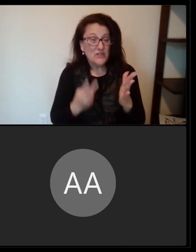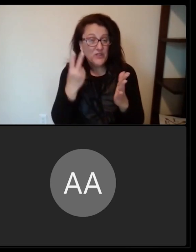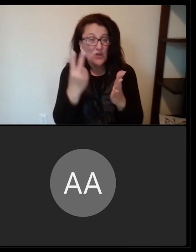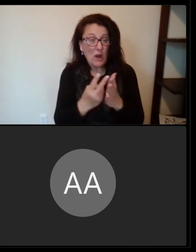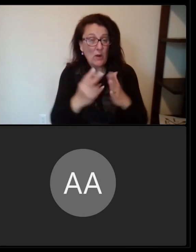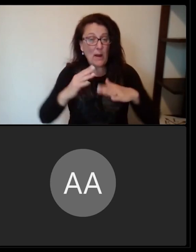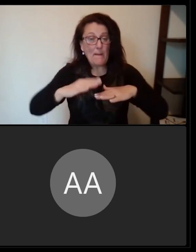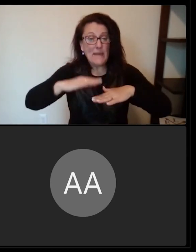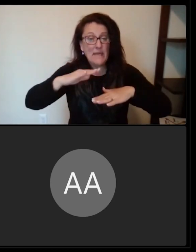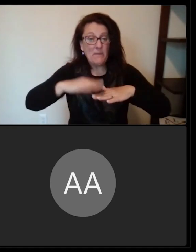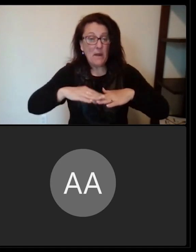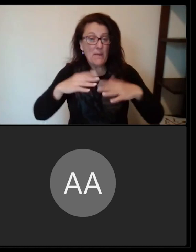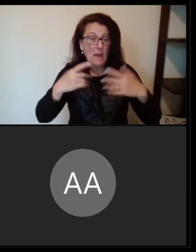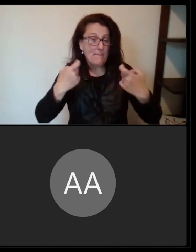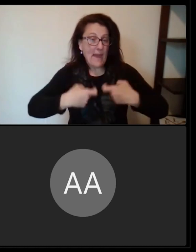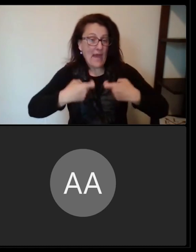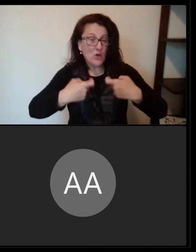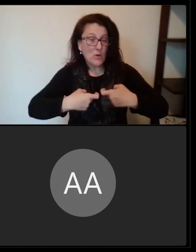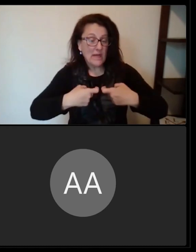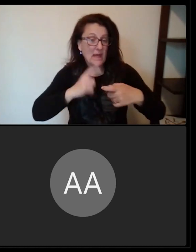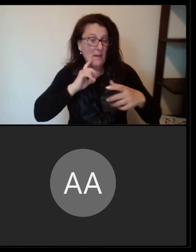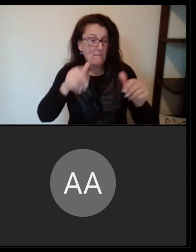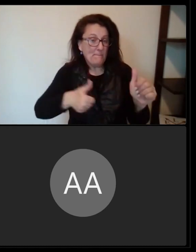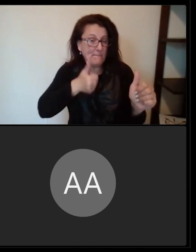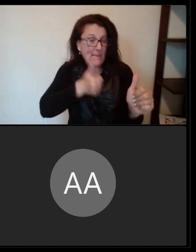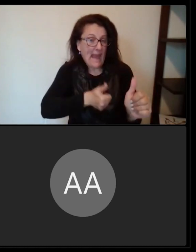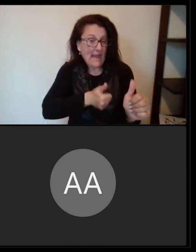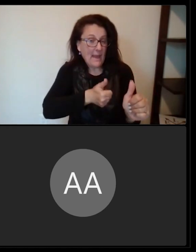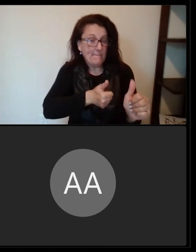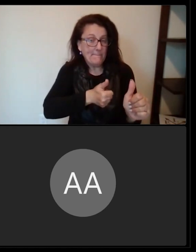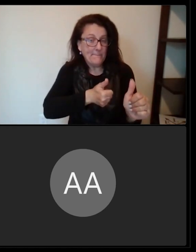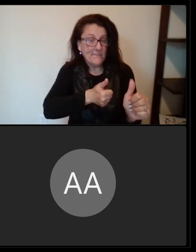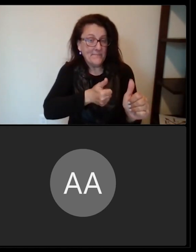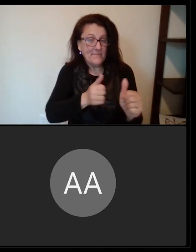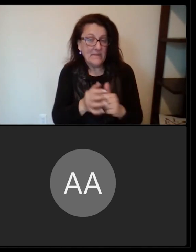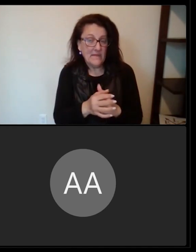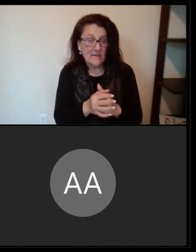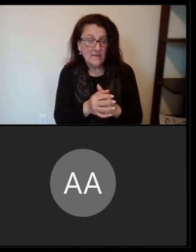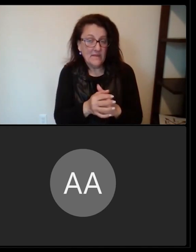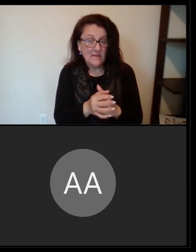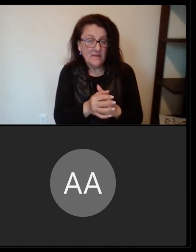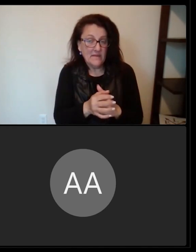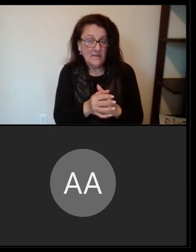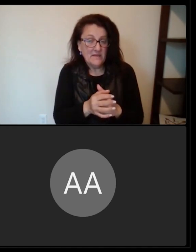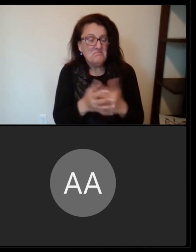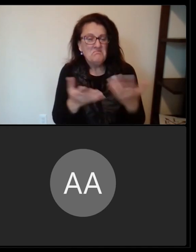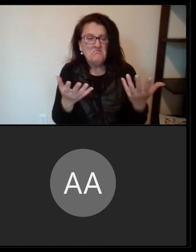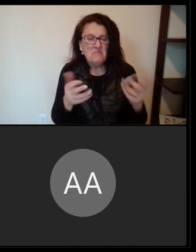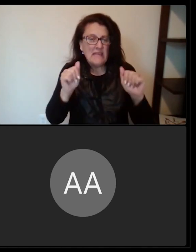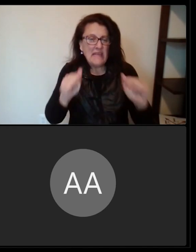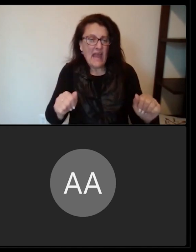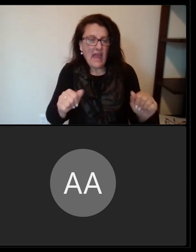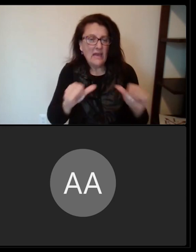backup. Quite frankly, it probably goes longer than that.